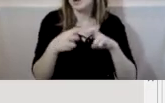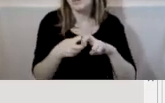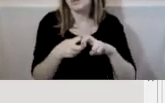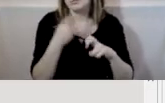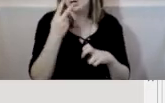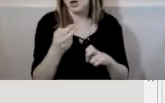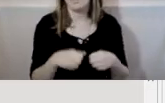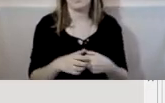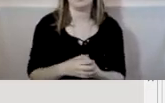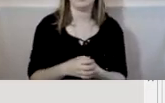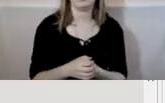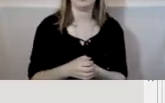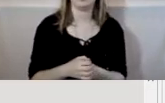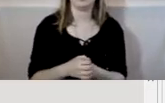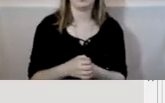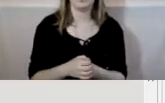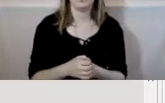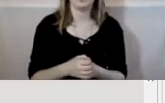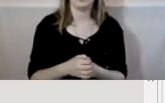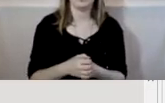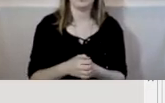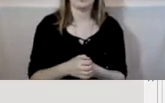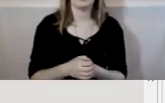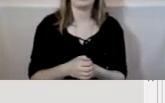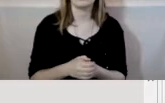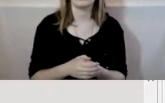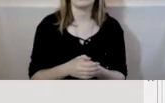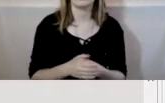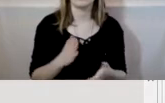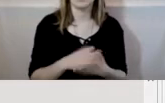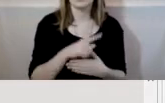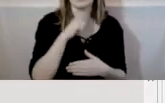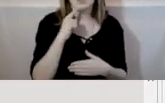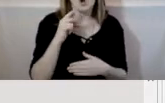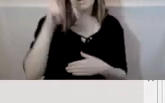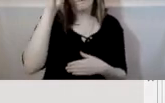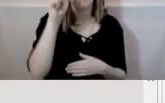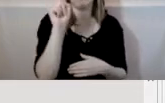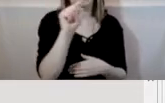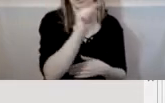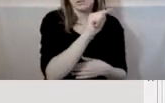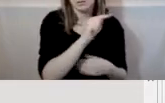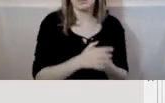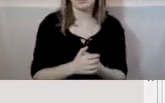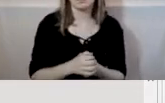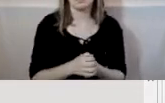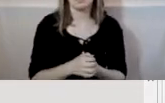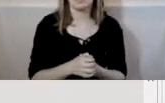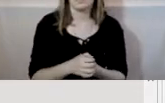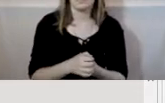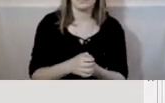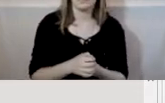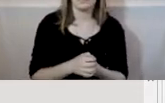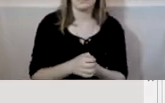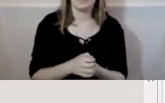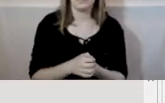that a lot of many states already in the